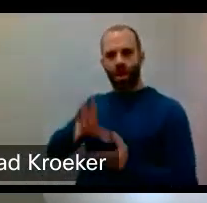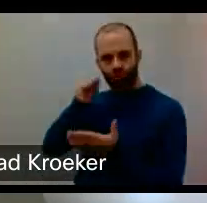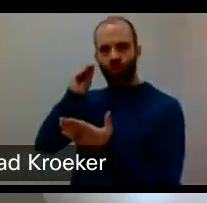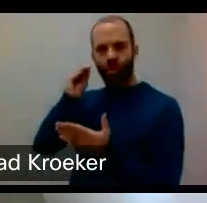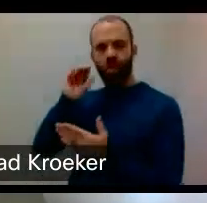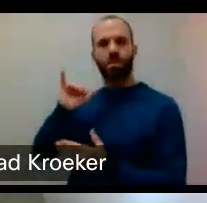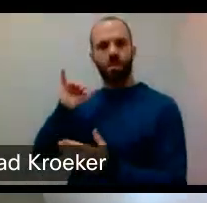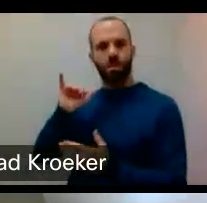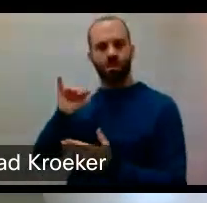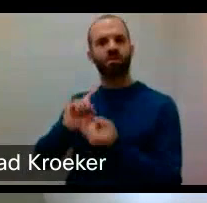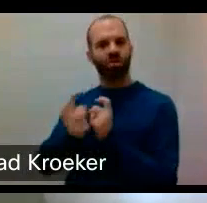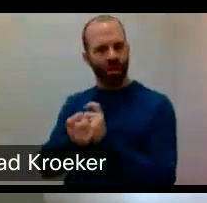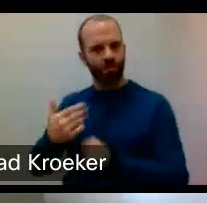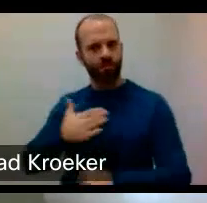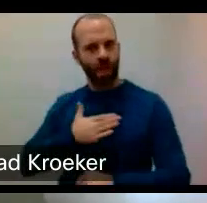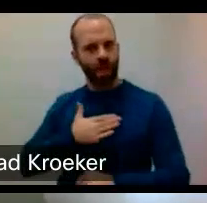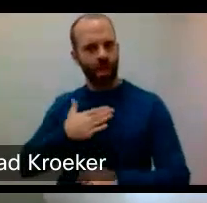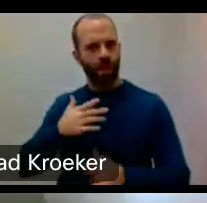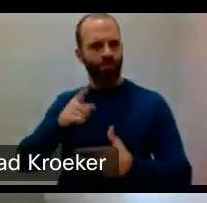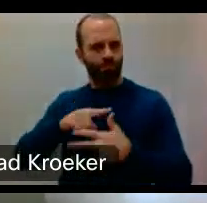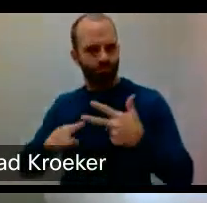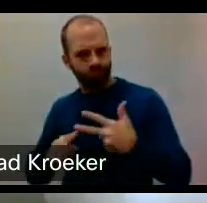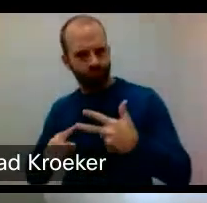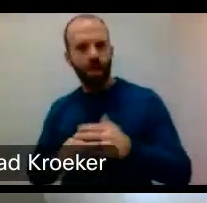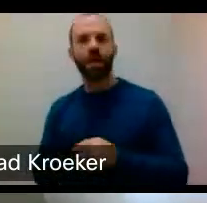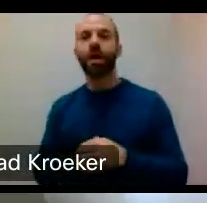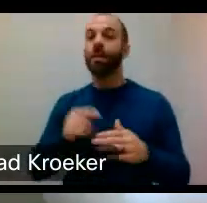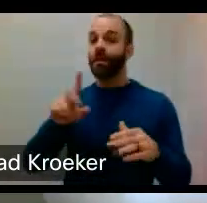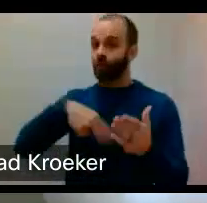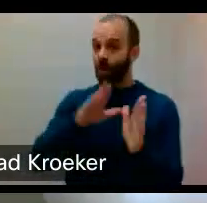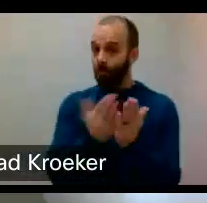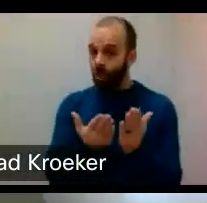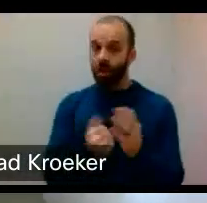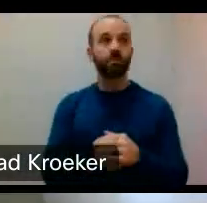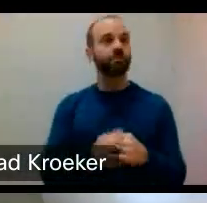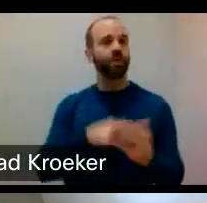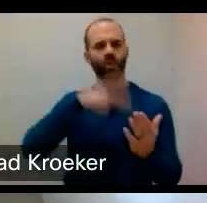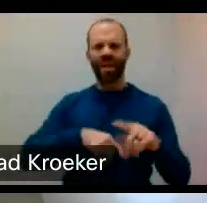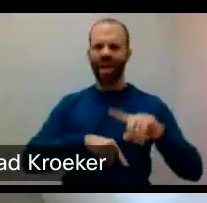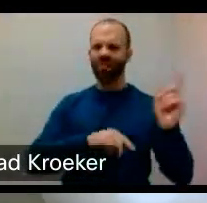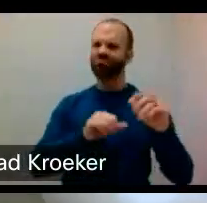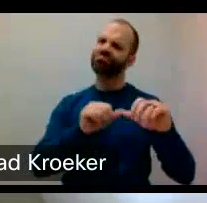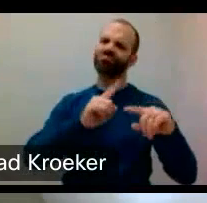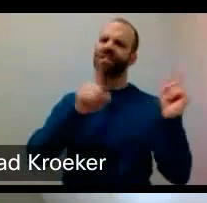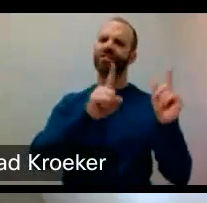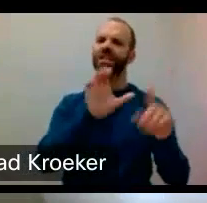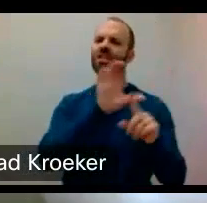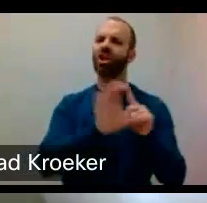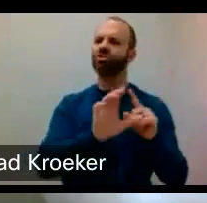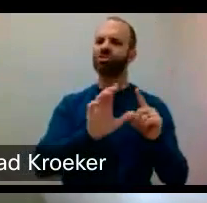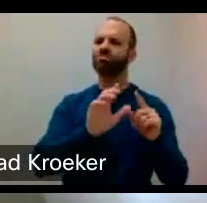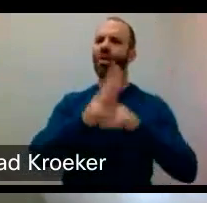So if you read a book and maybe it was a book about a different culture of the world that you had